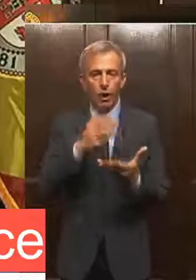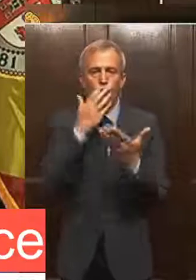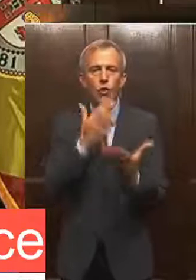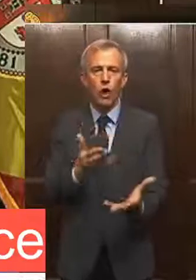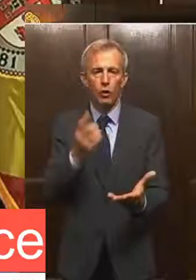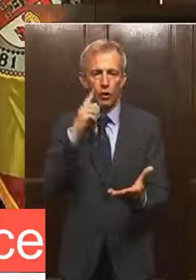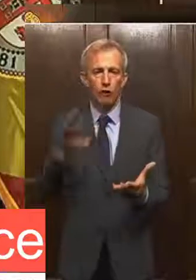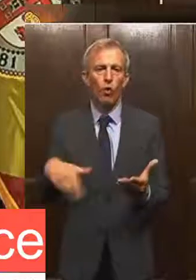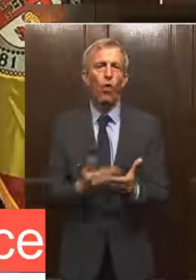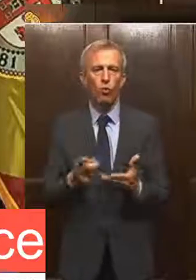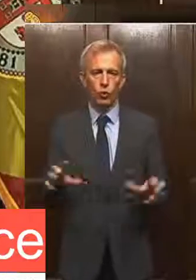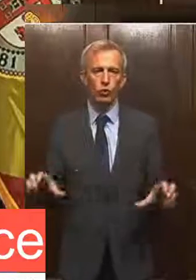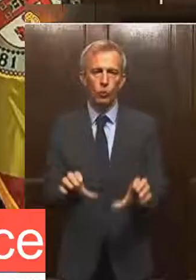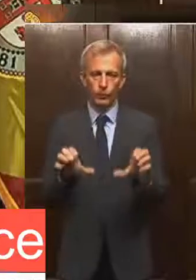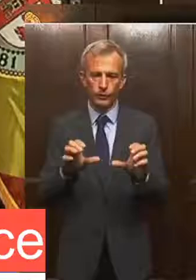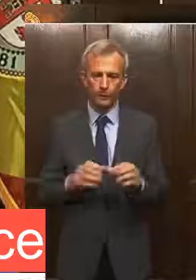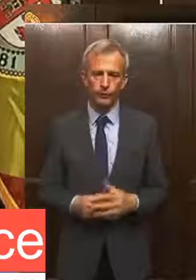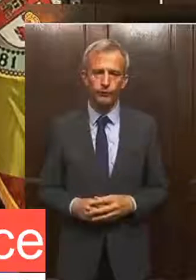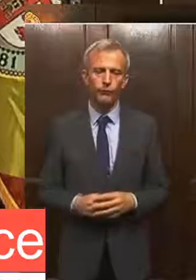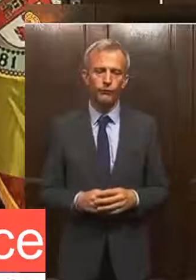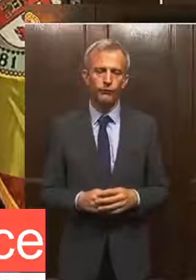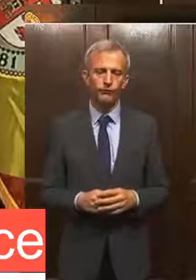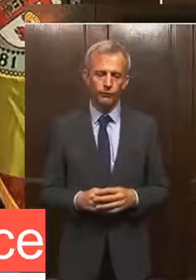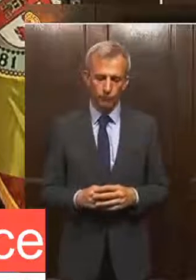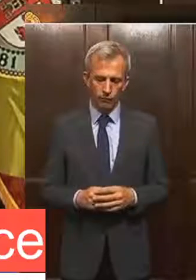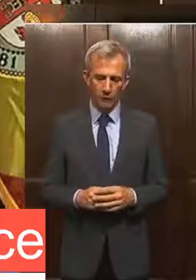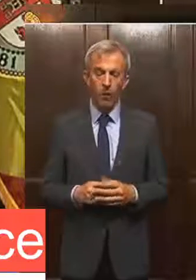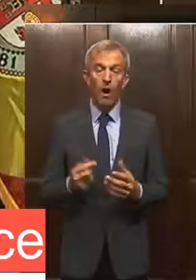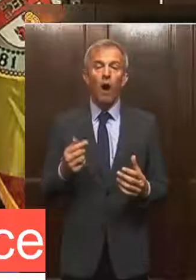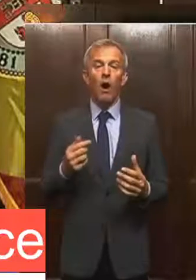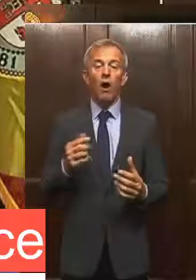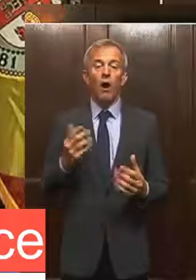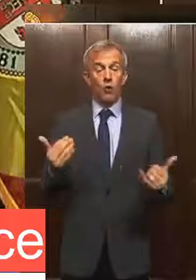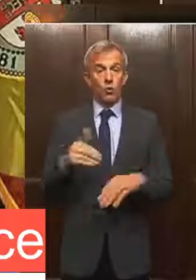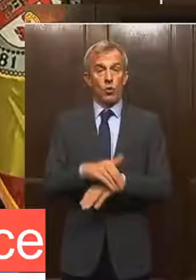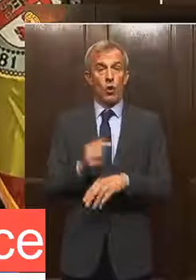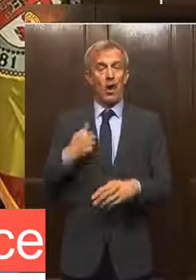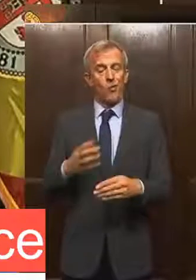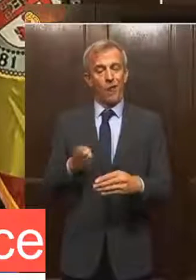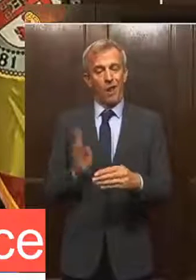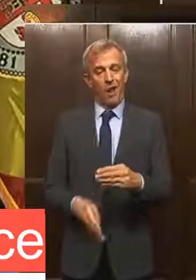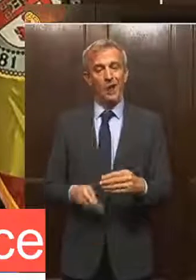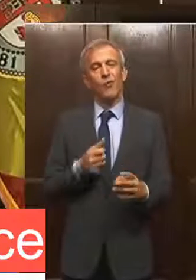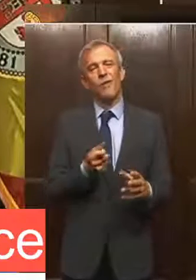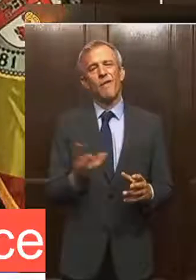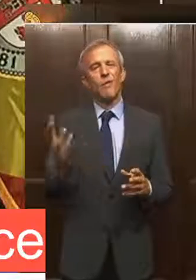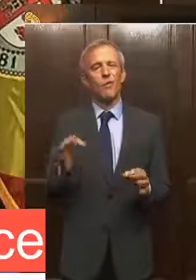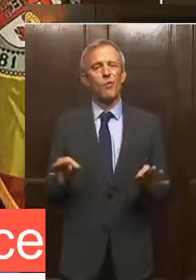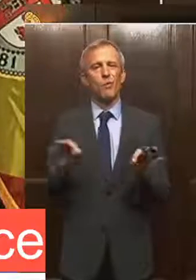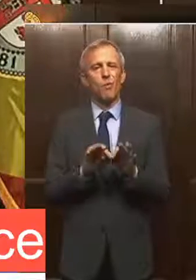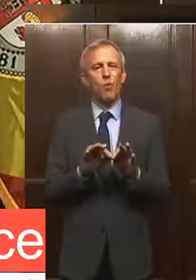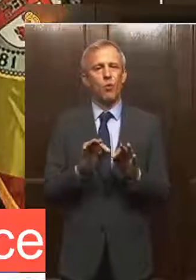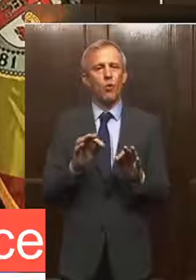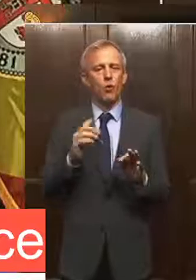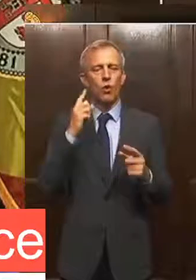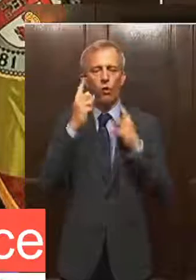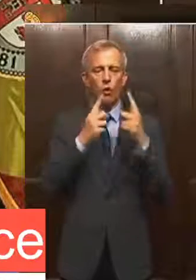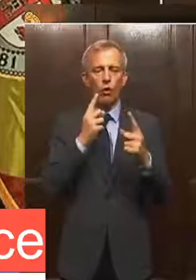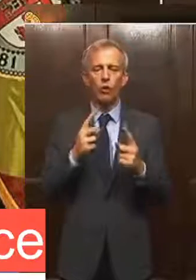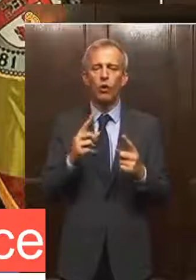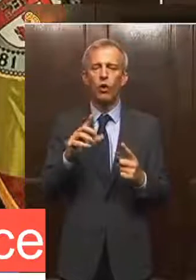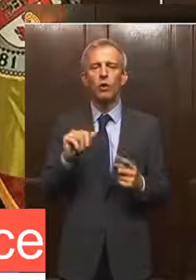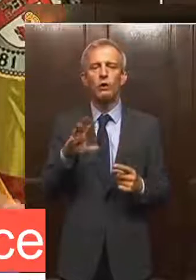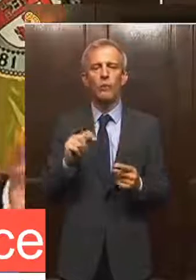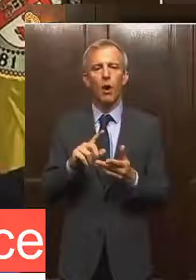doing. And I'm going to close tonight with a few important thoughts about what is guiding me as I make decisions in these